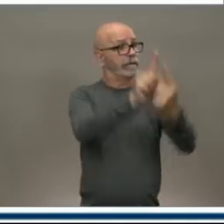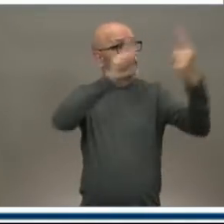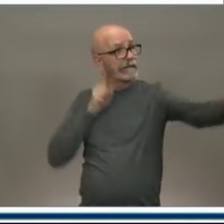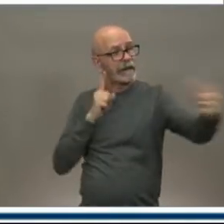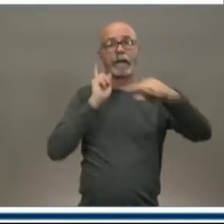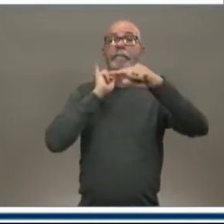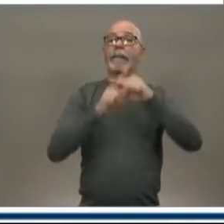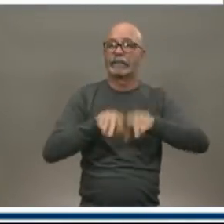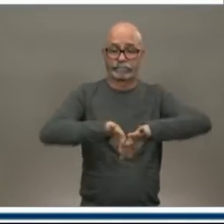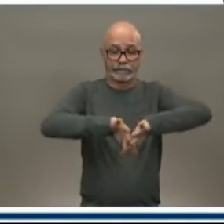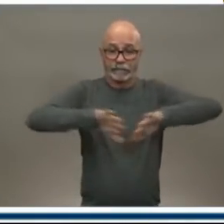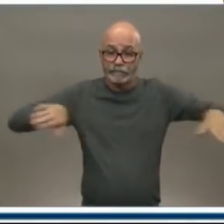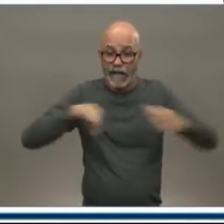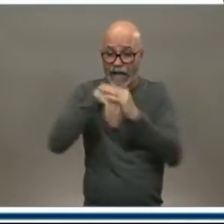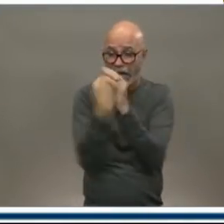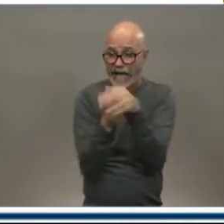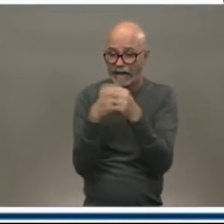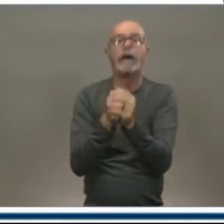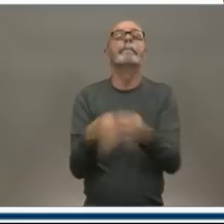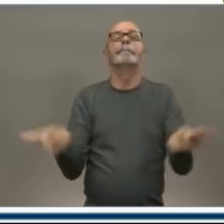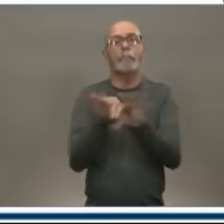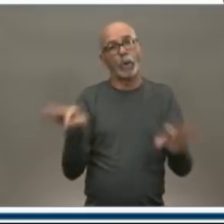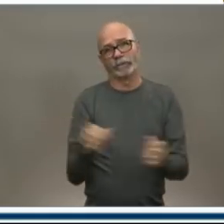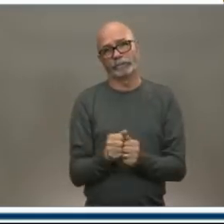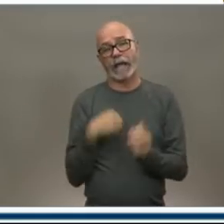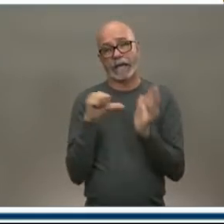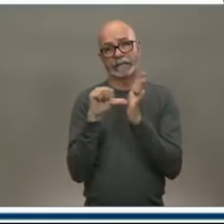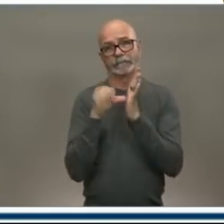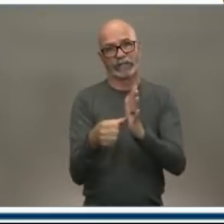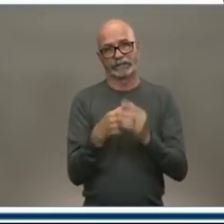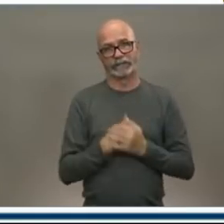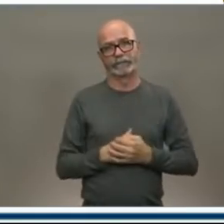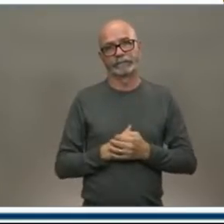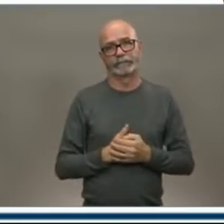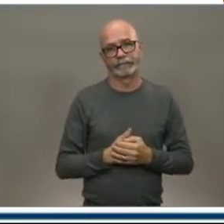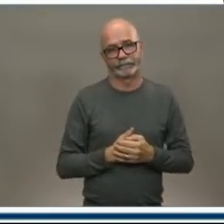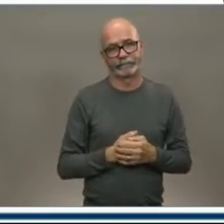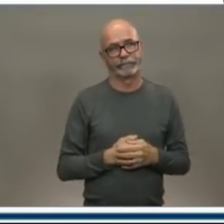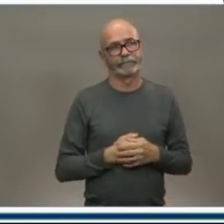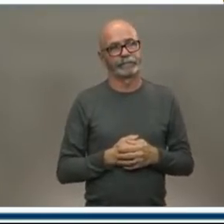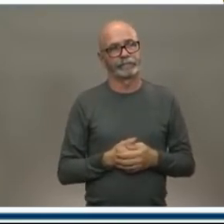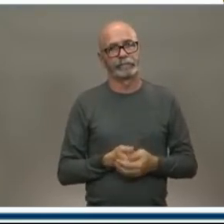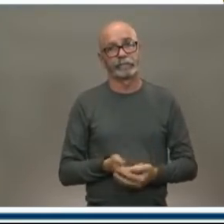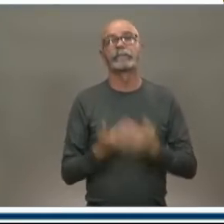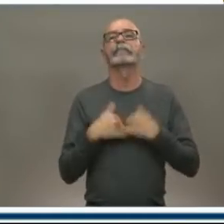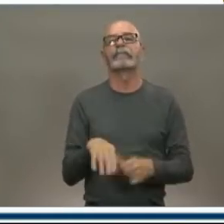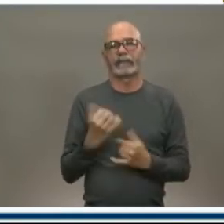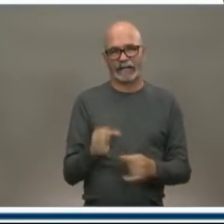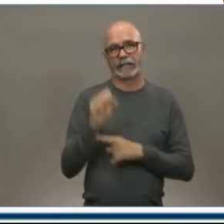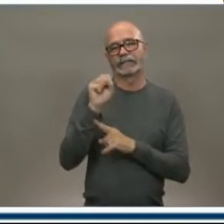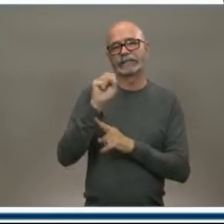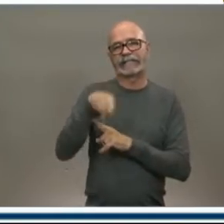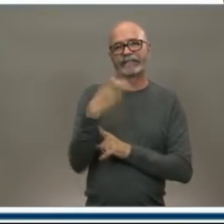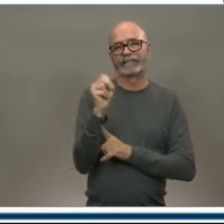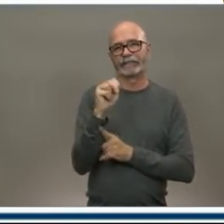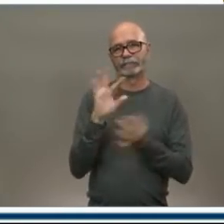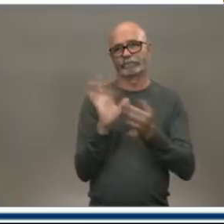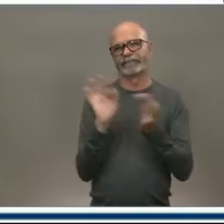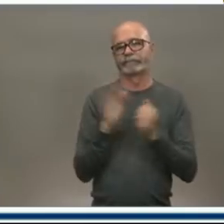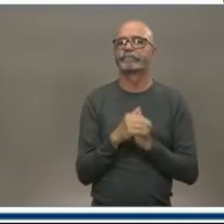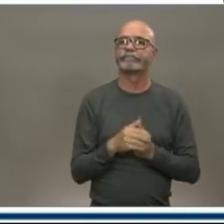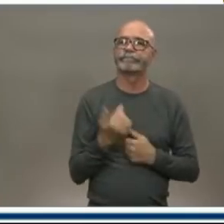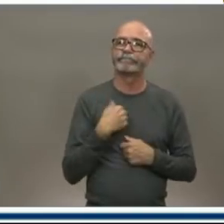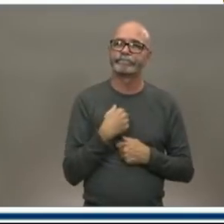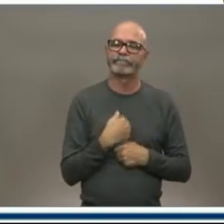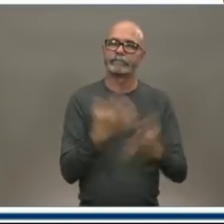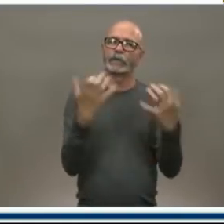etc. And that's all the time we have for questions today. Thank you. I want to take a moment to offer my respect to our veterans.